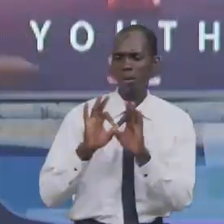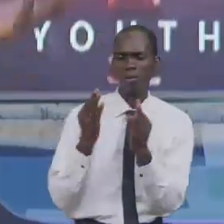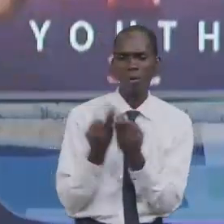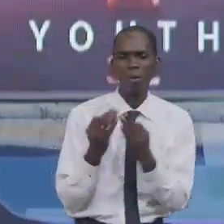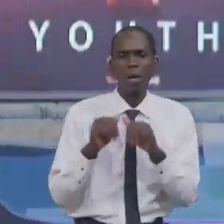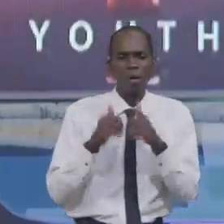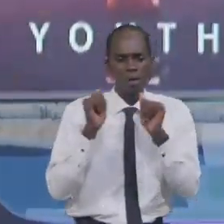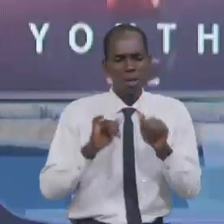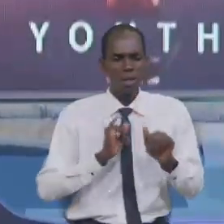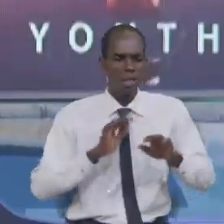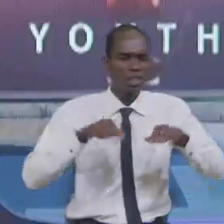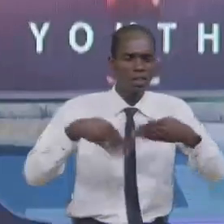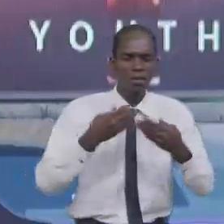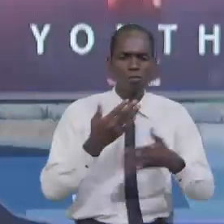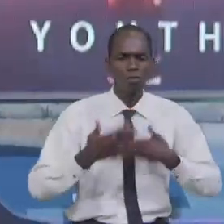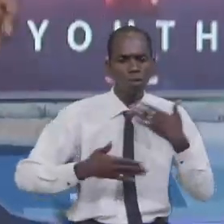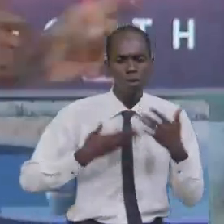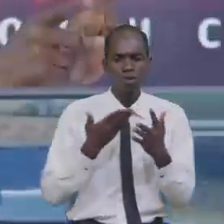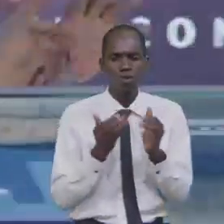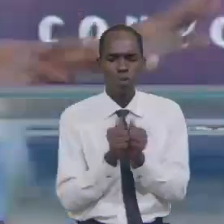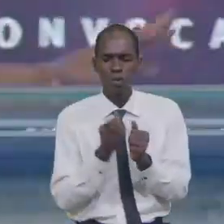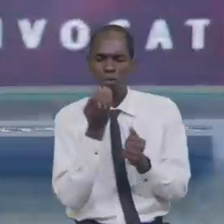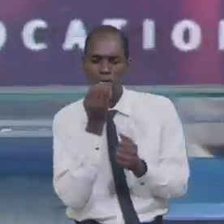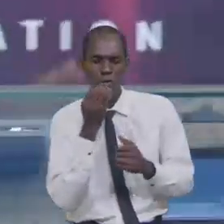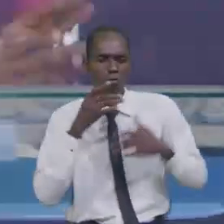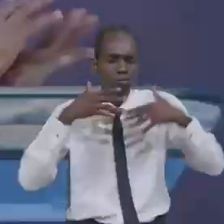food, clothing, shelter on other people?